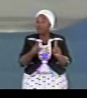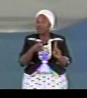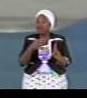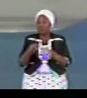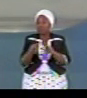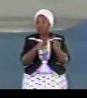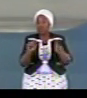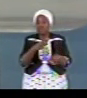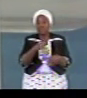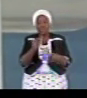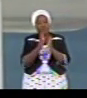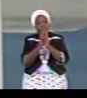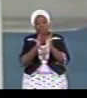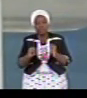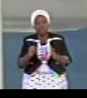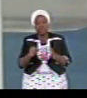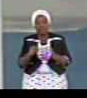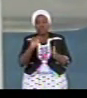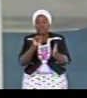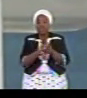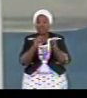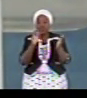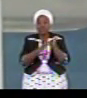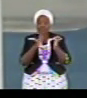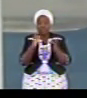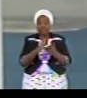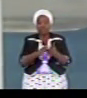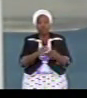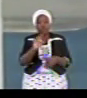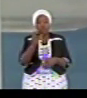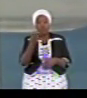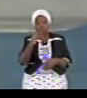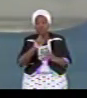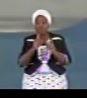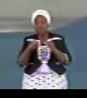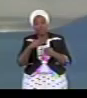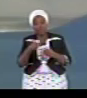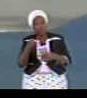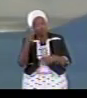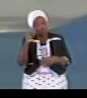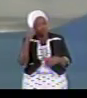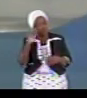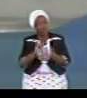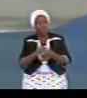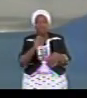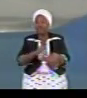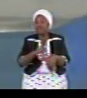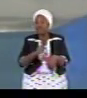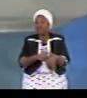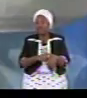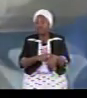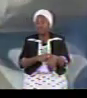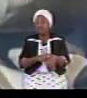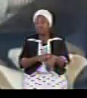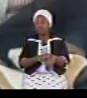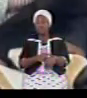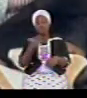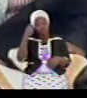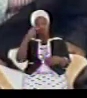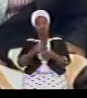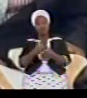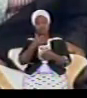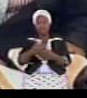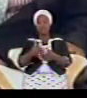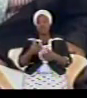watching and the praying that Jesus referred to was for that time, for next week,